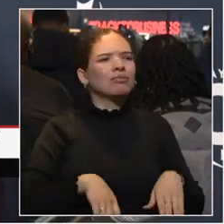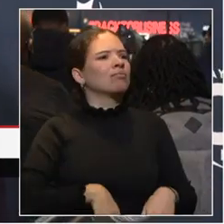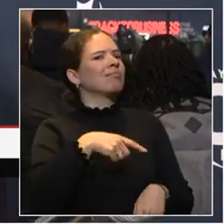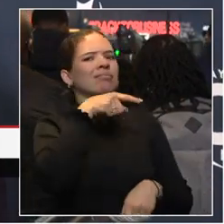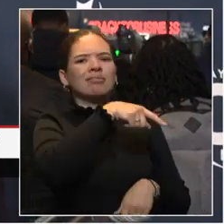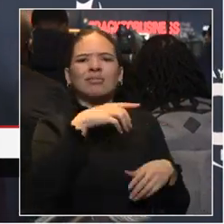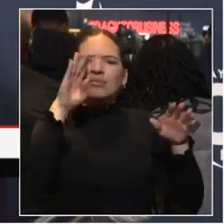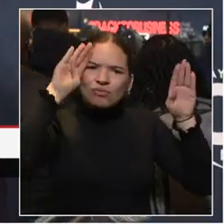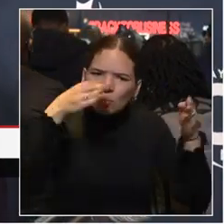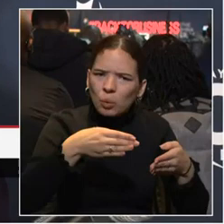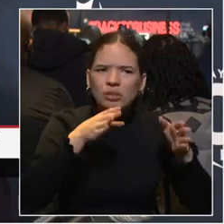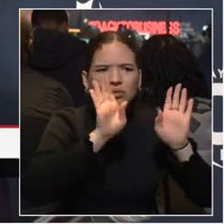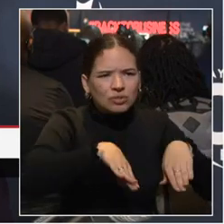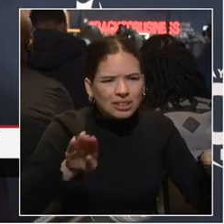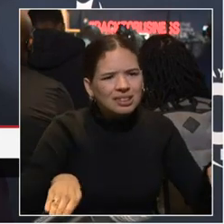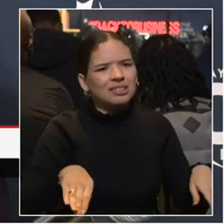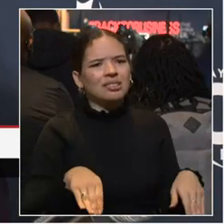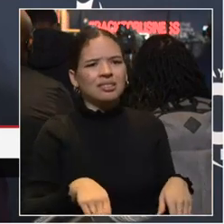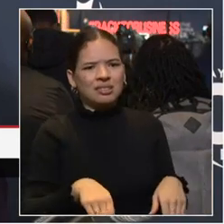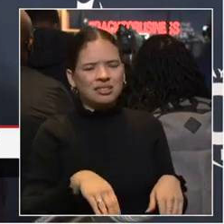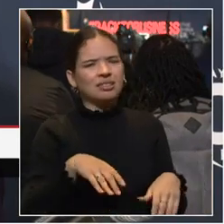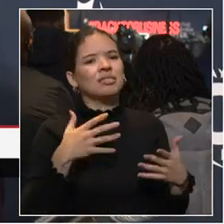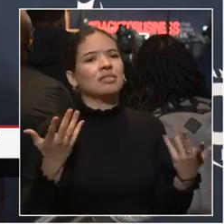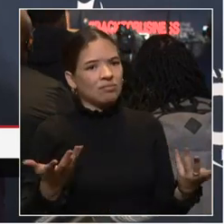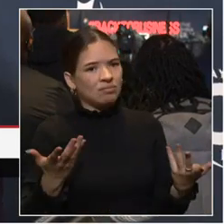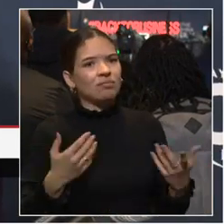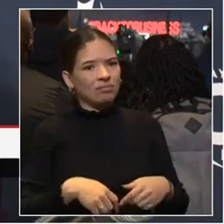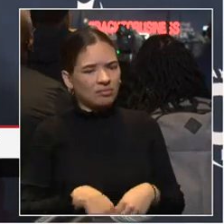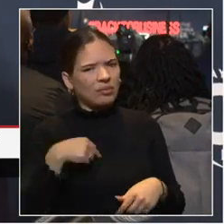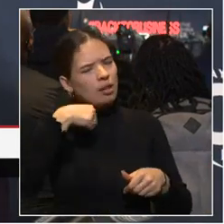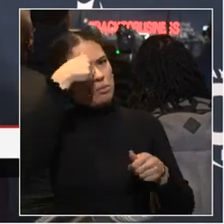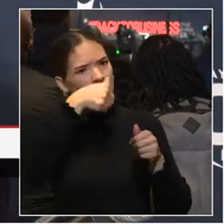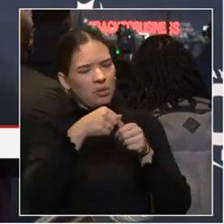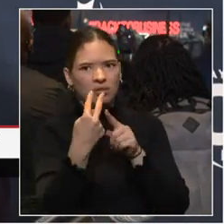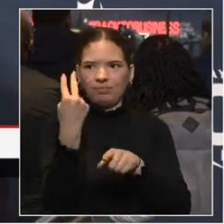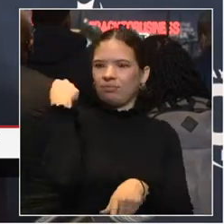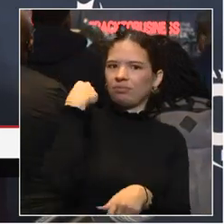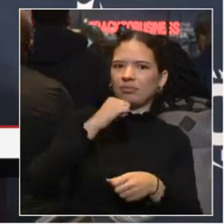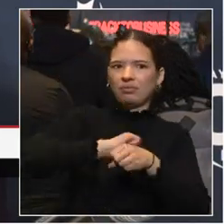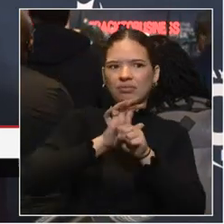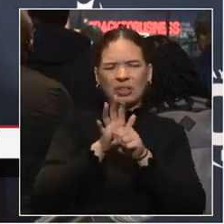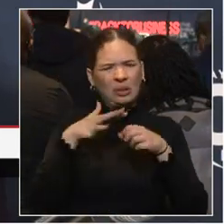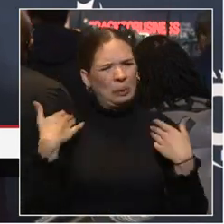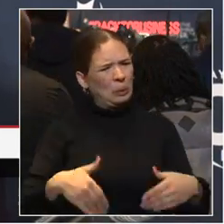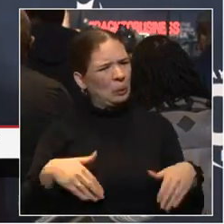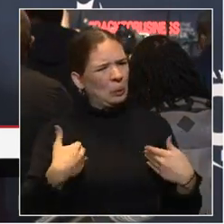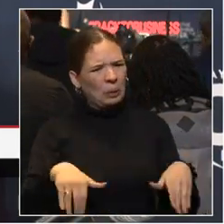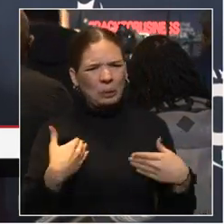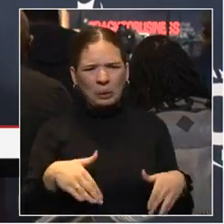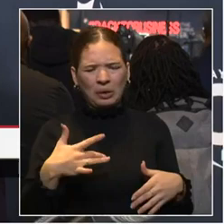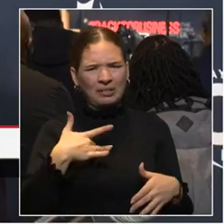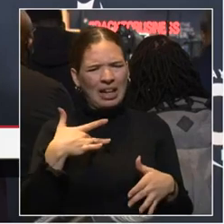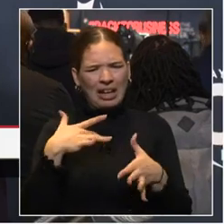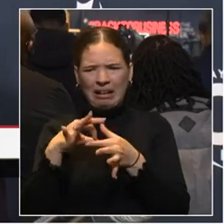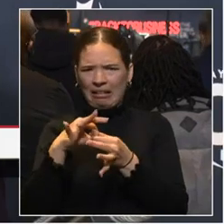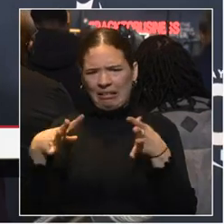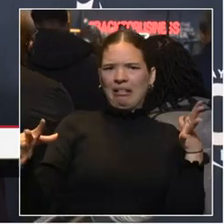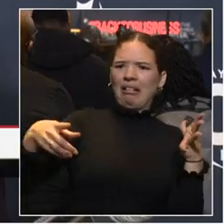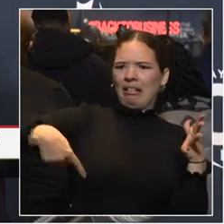I think we're going to look back on this time and see that COVID separating kids from school has had a